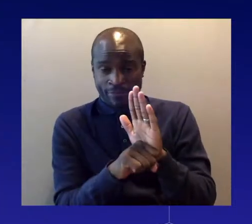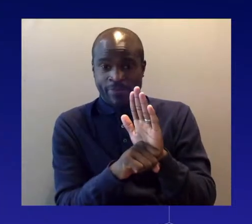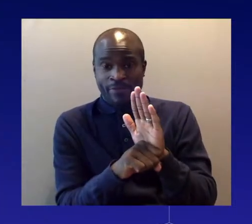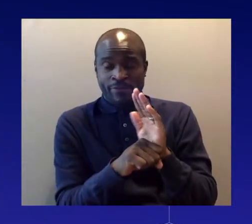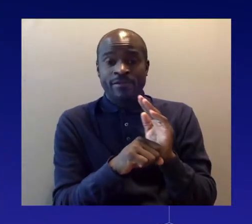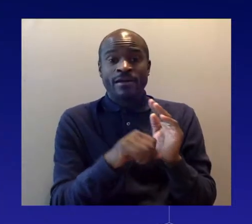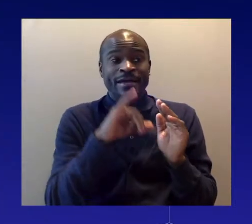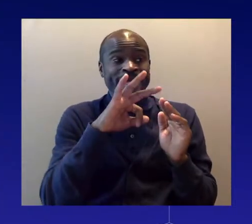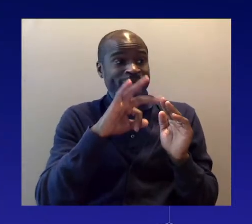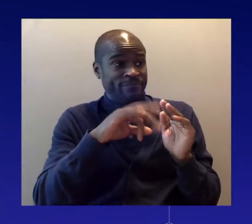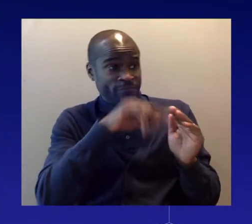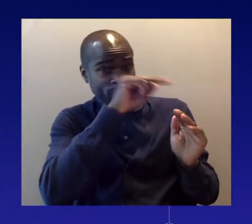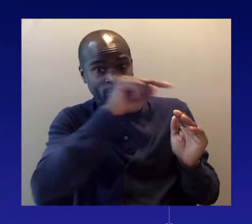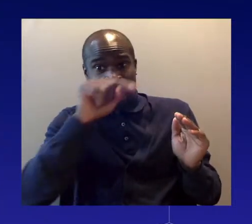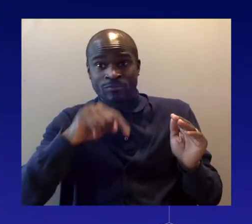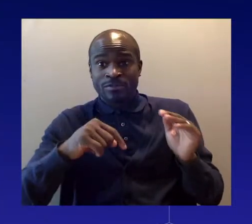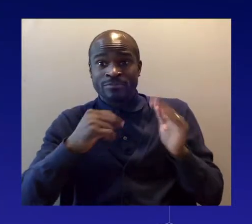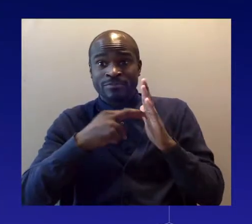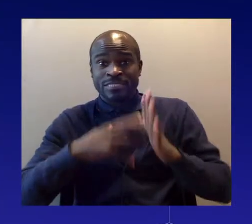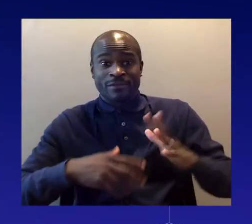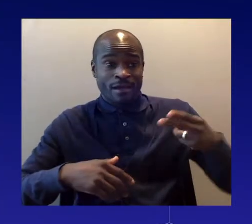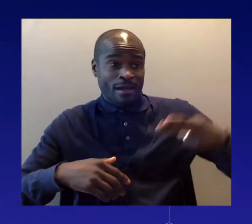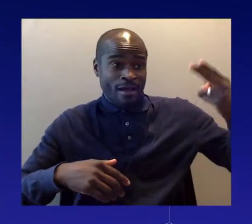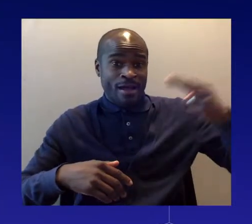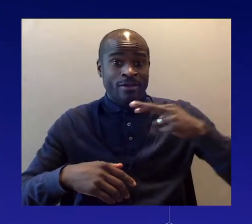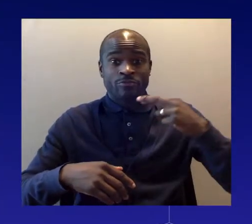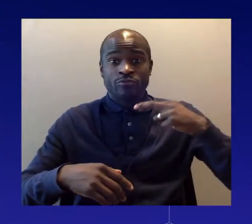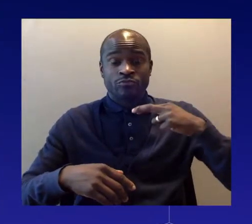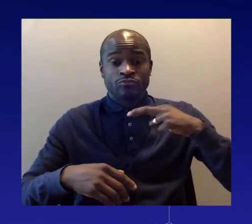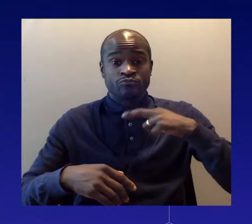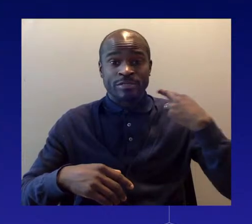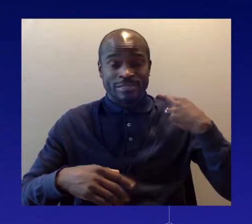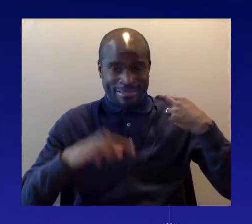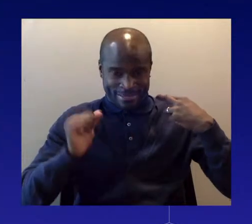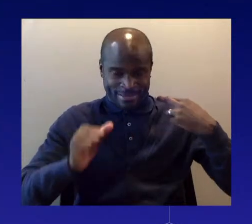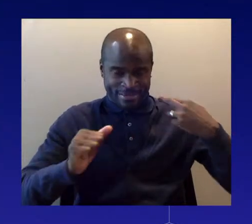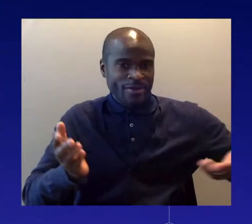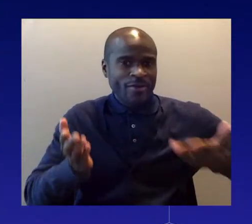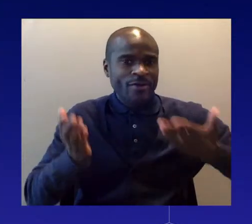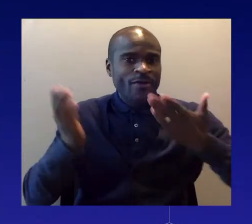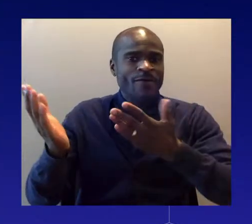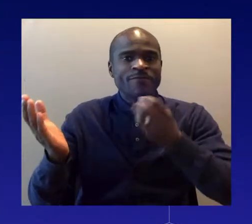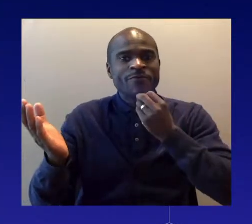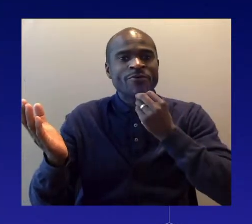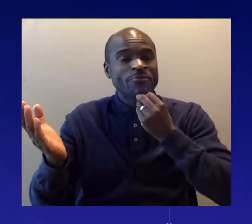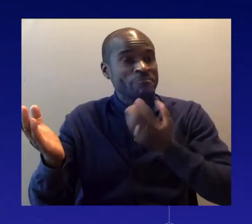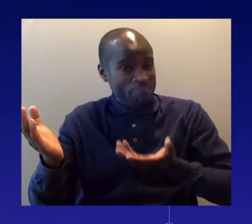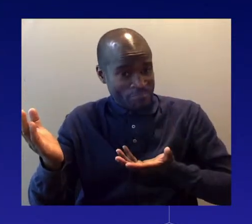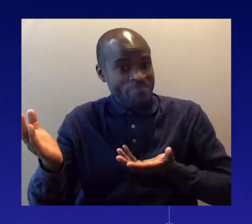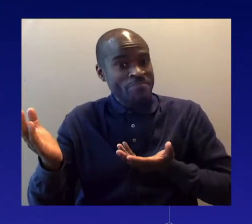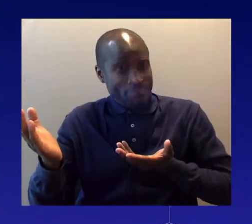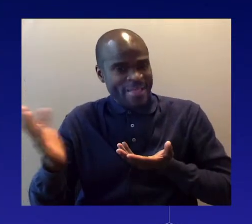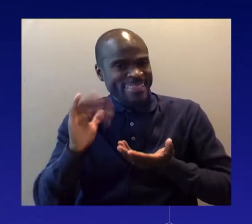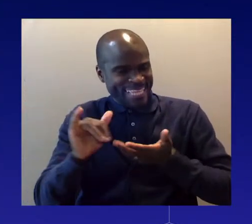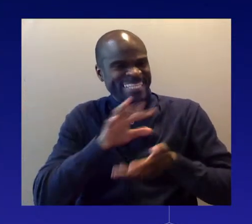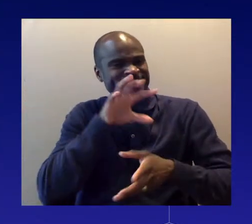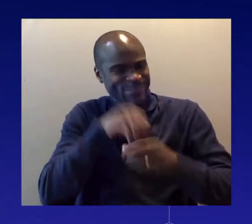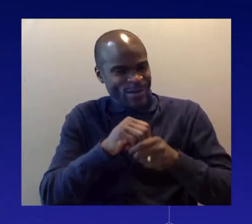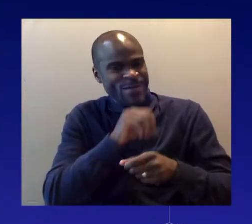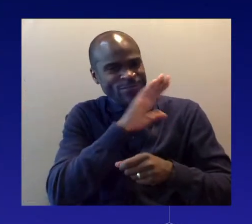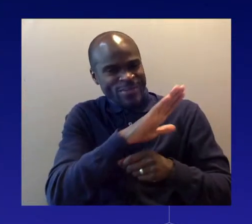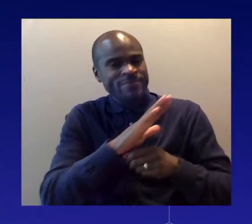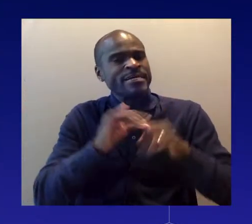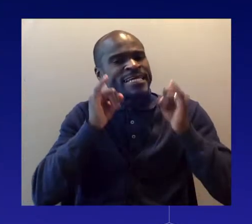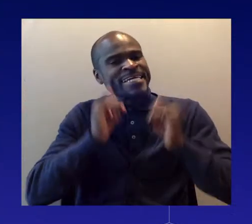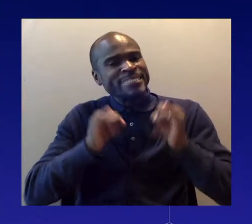individuals can directly offer food to that person as part of an individualized care plan. The same with housing navigation